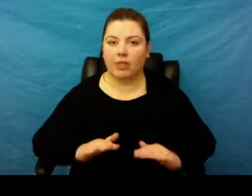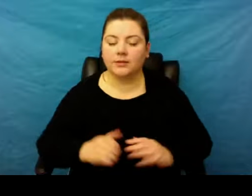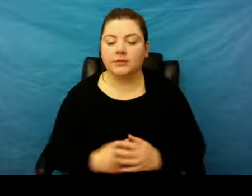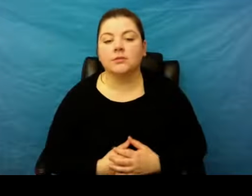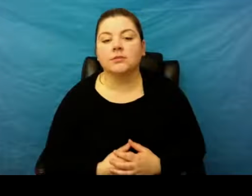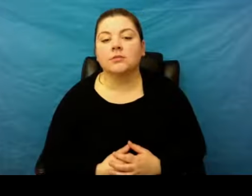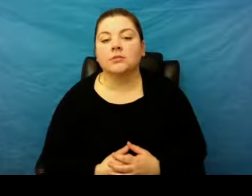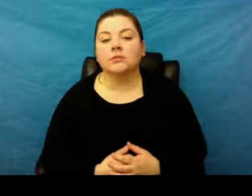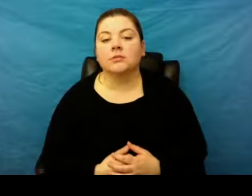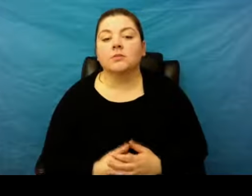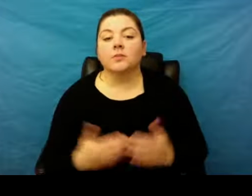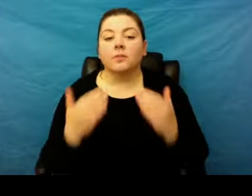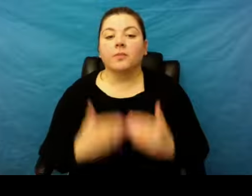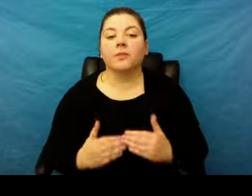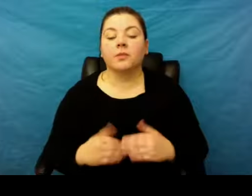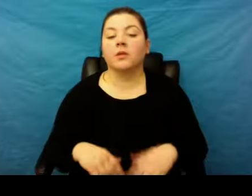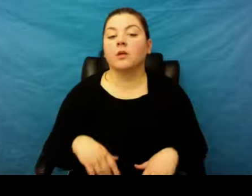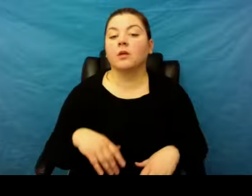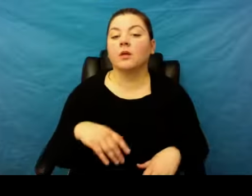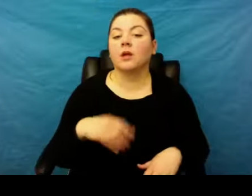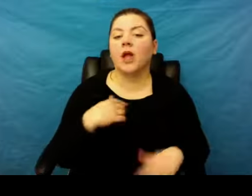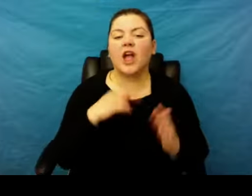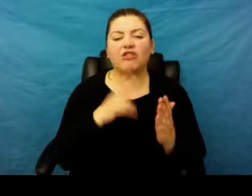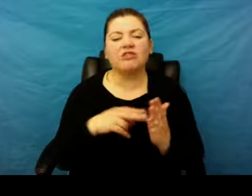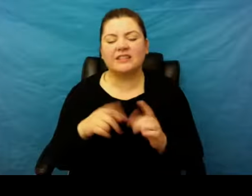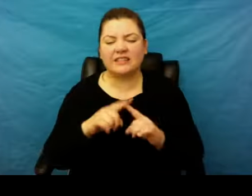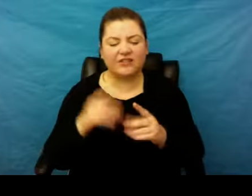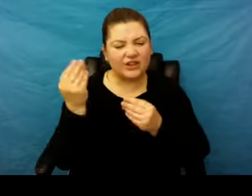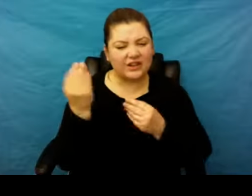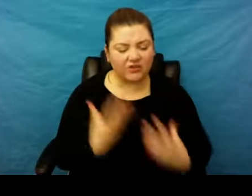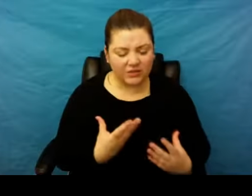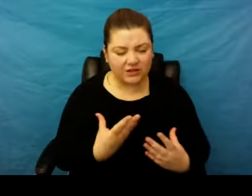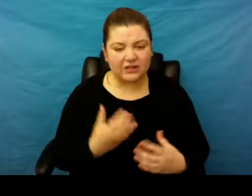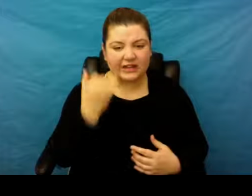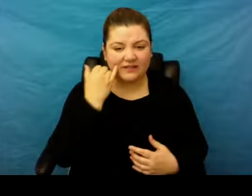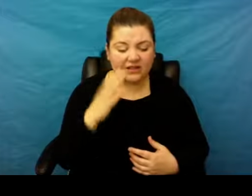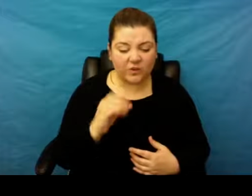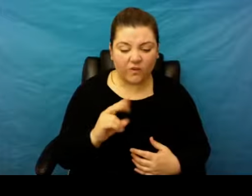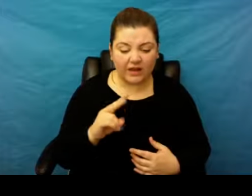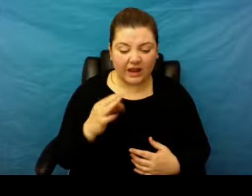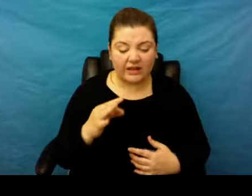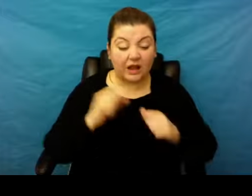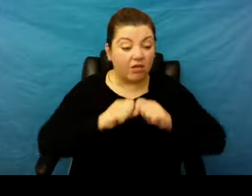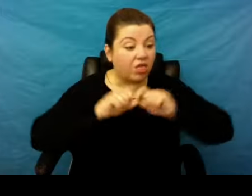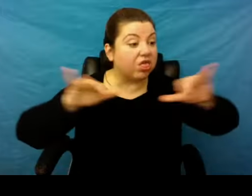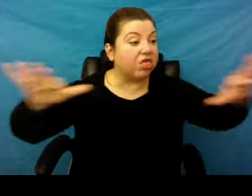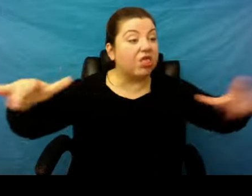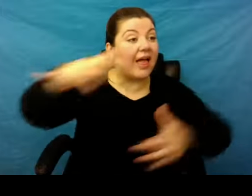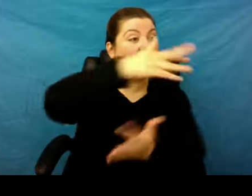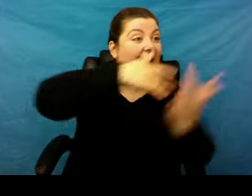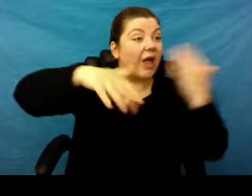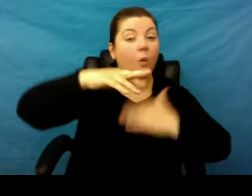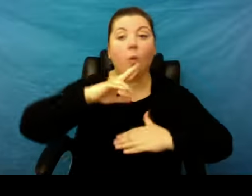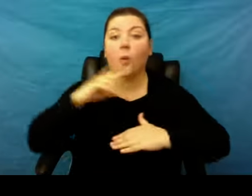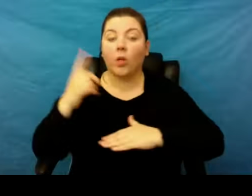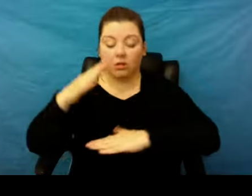not. From Bay, I keep reading conflicting information on whether COVID-19 is airborne versus droplet transmission. Do they absolutely know